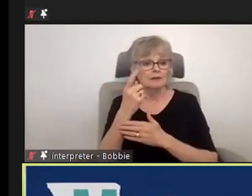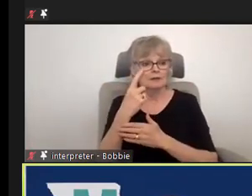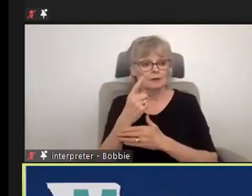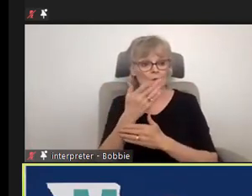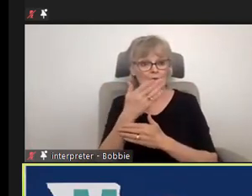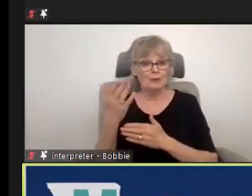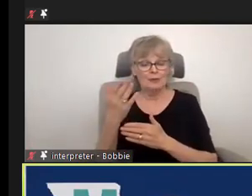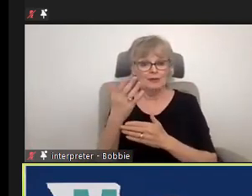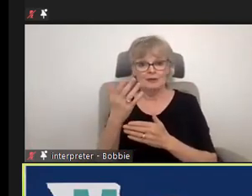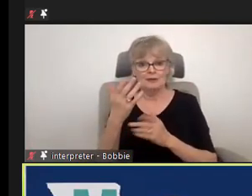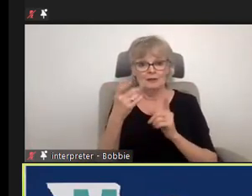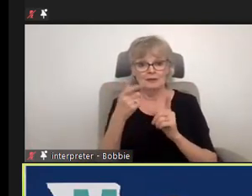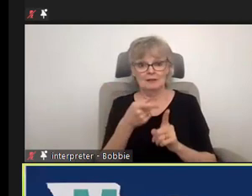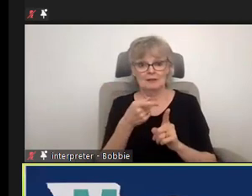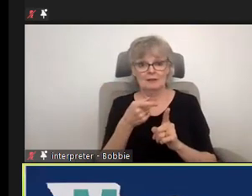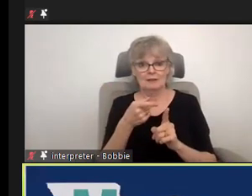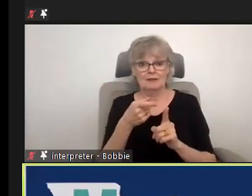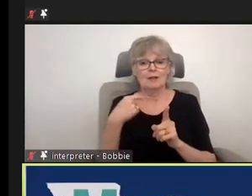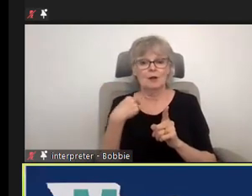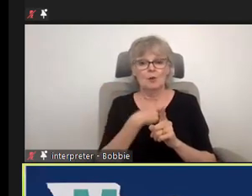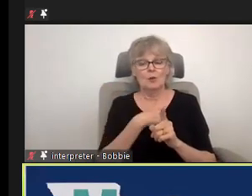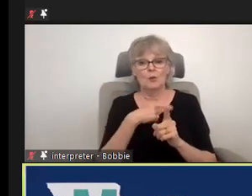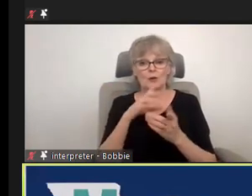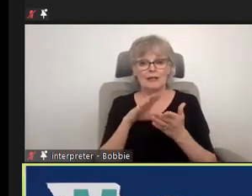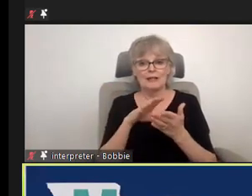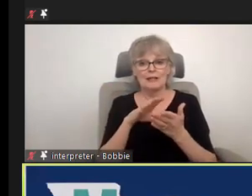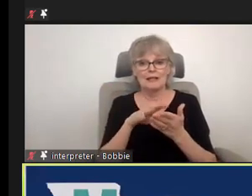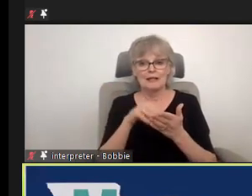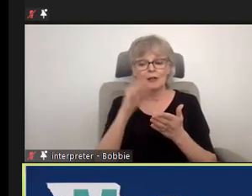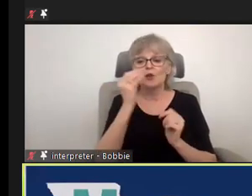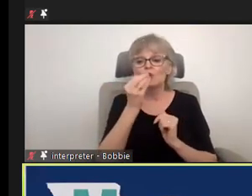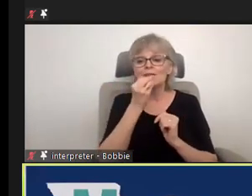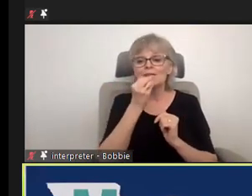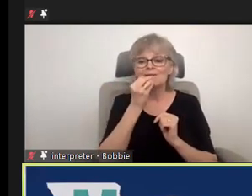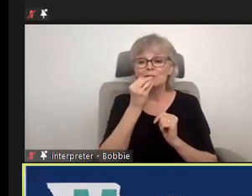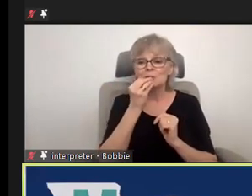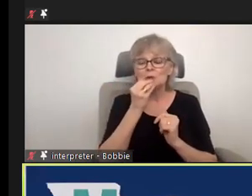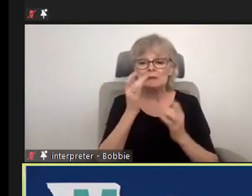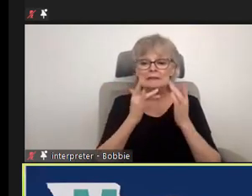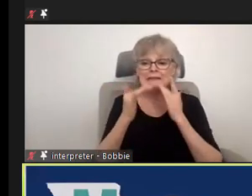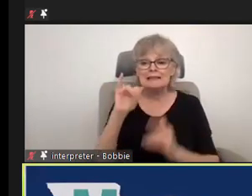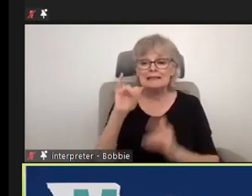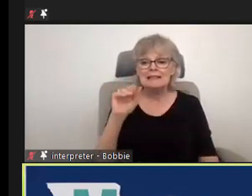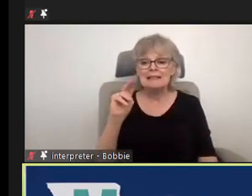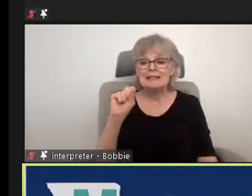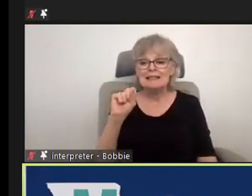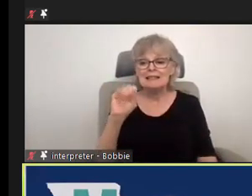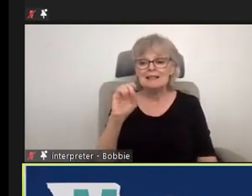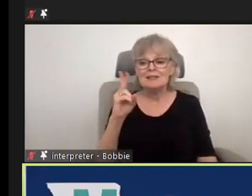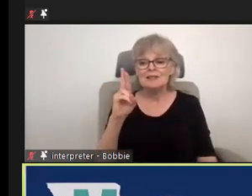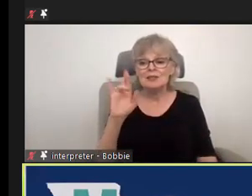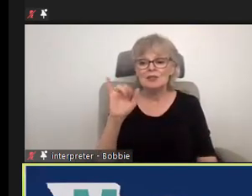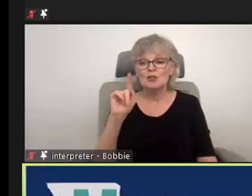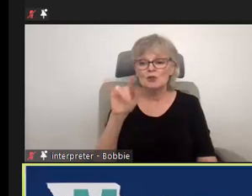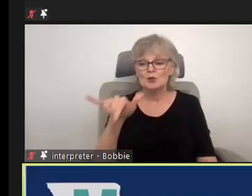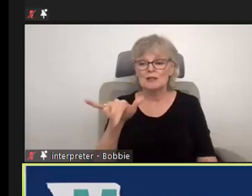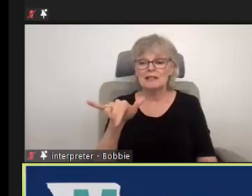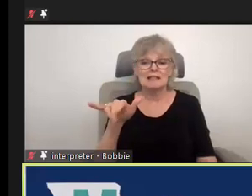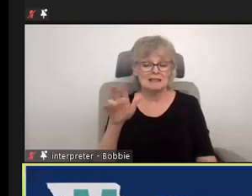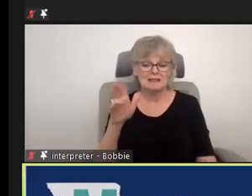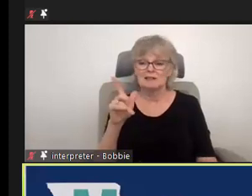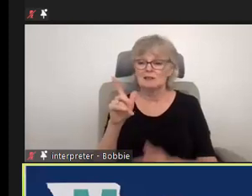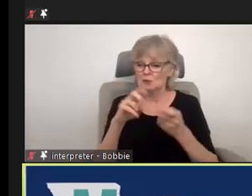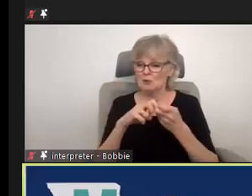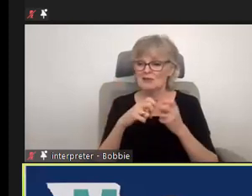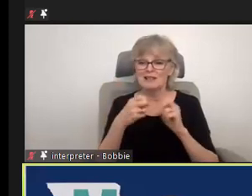instance, were we learned that food insecurity was really an issue early on